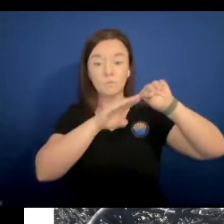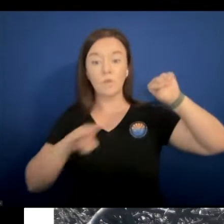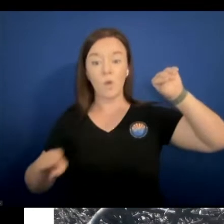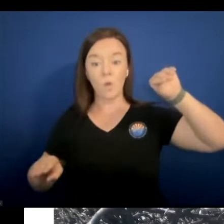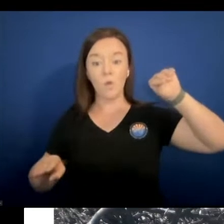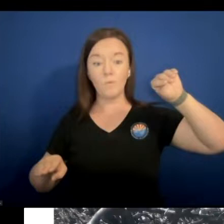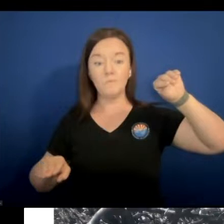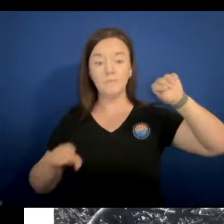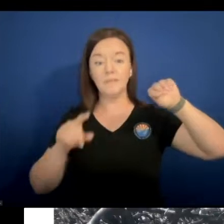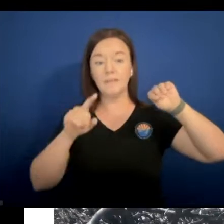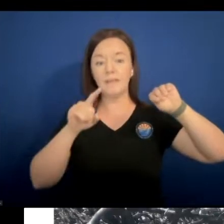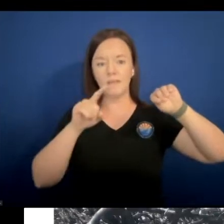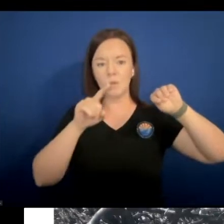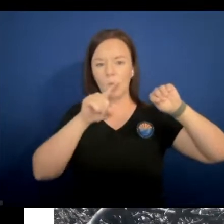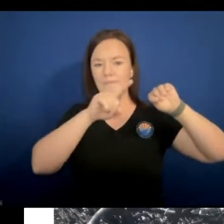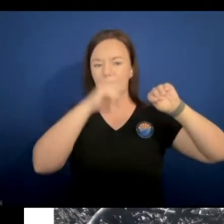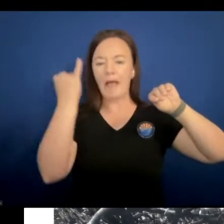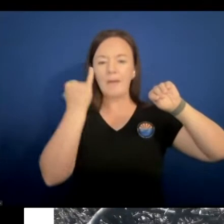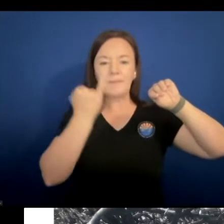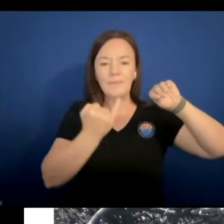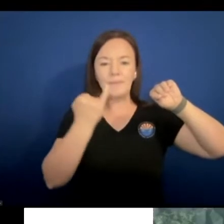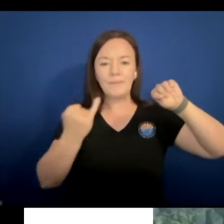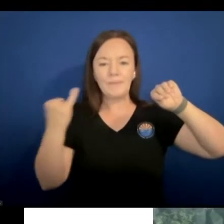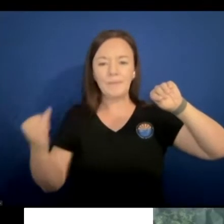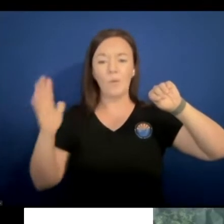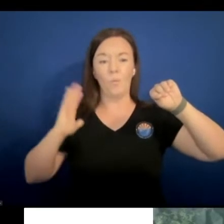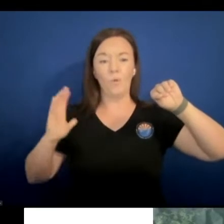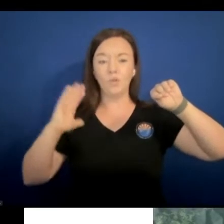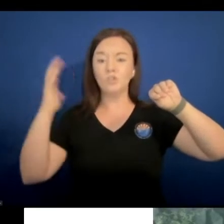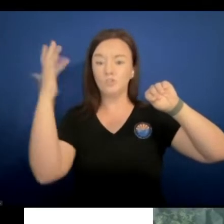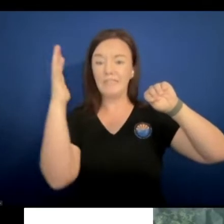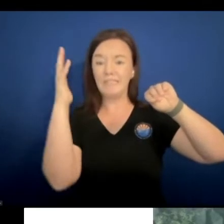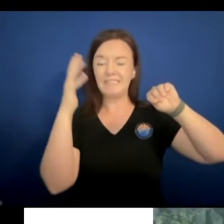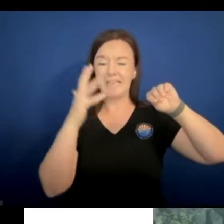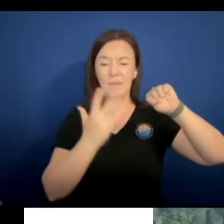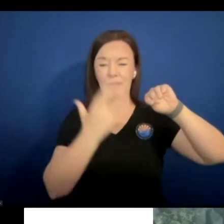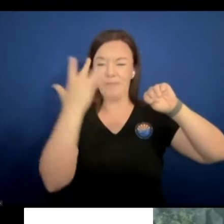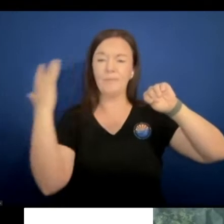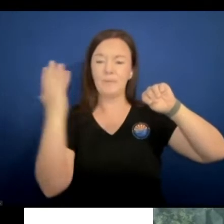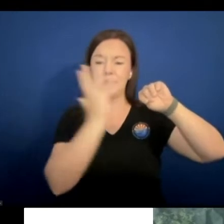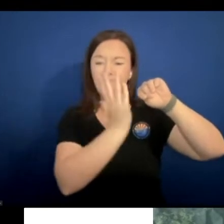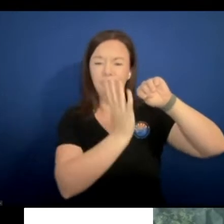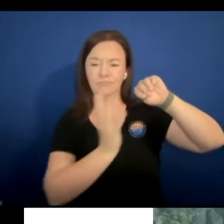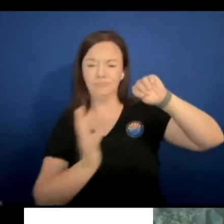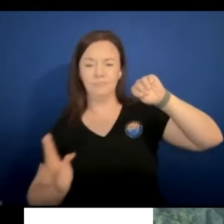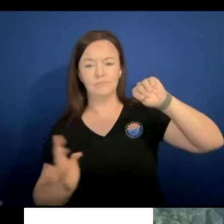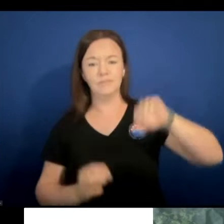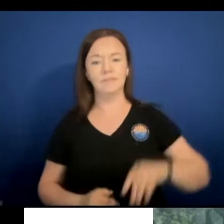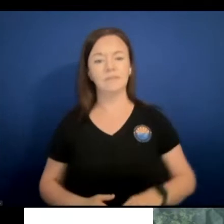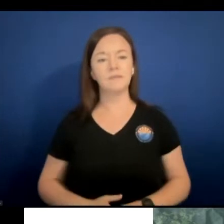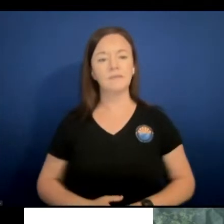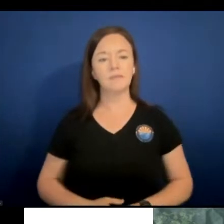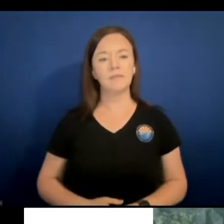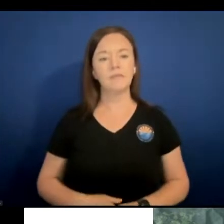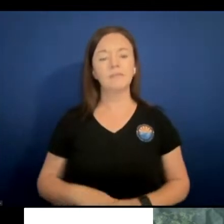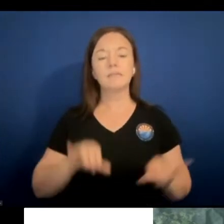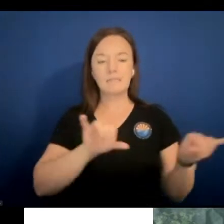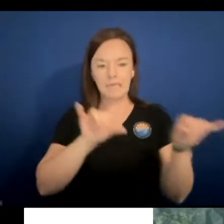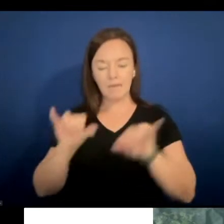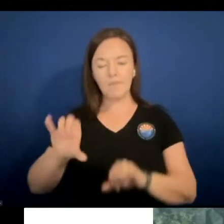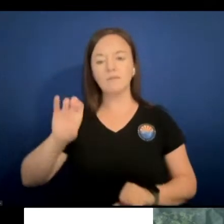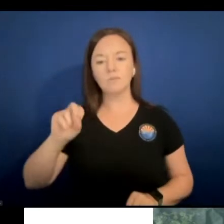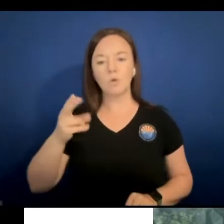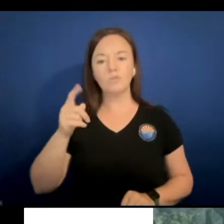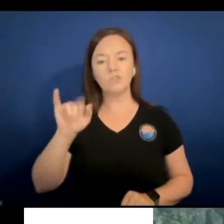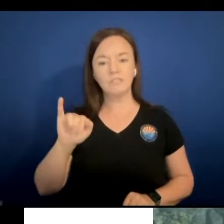black toothpicks on the slope sides. And much like the Cochiti Canyon, we also